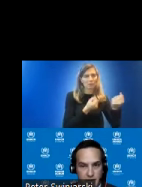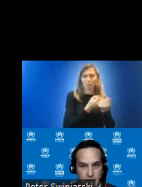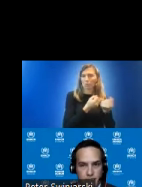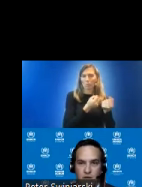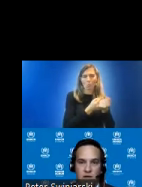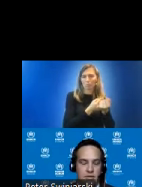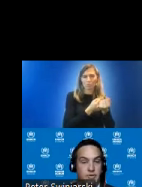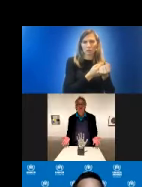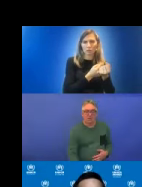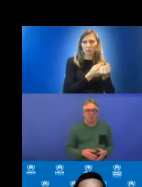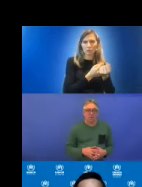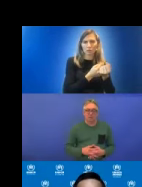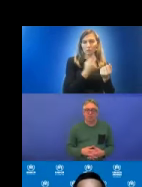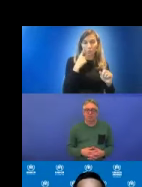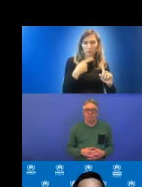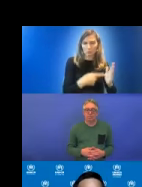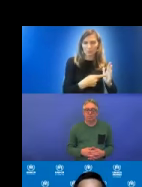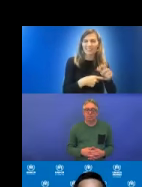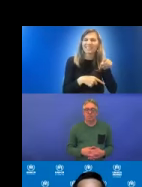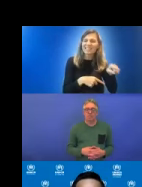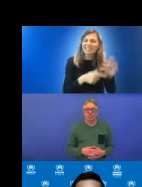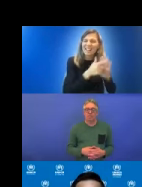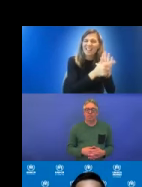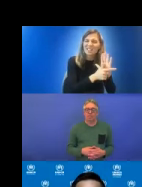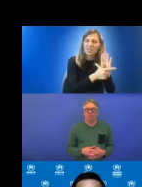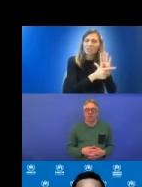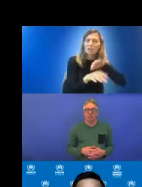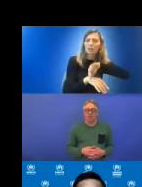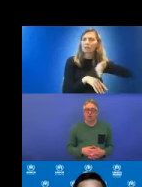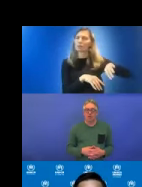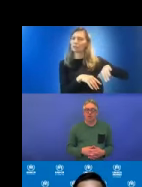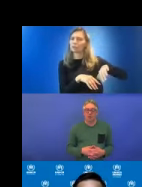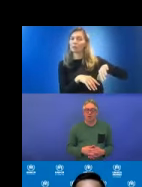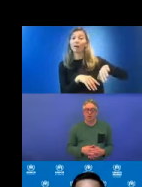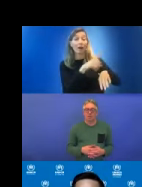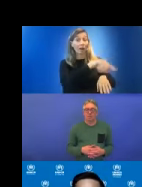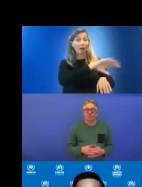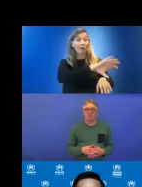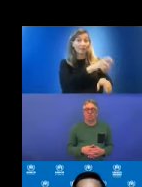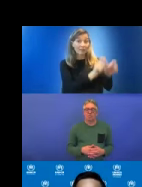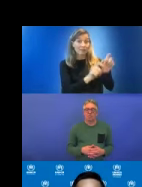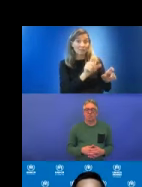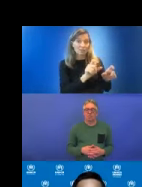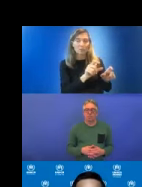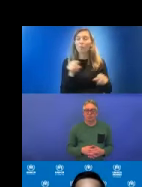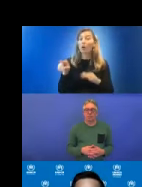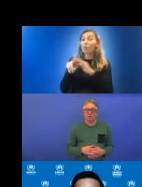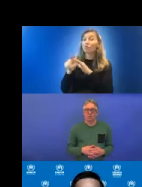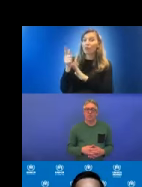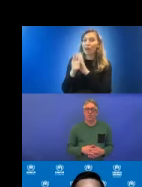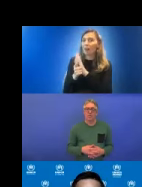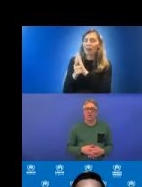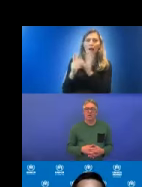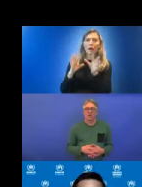in particular. So that particular piece of legislation was not being covered by the refugee law, and people were not able to